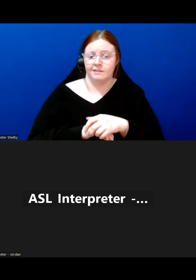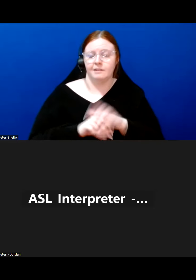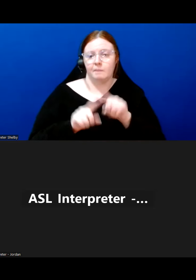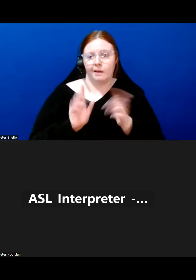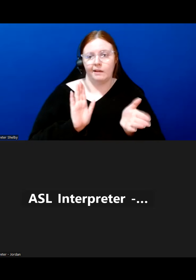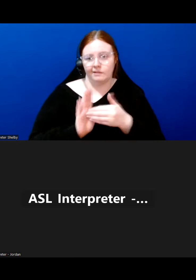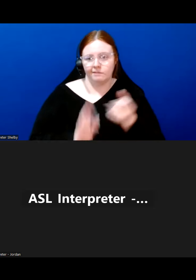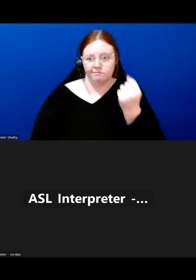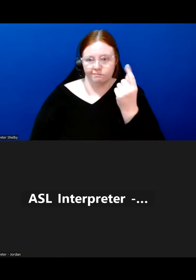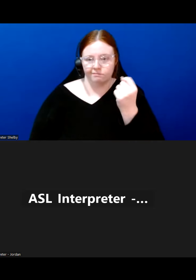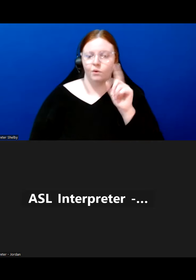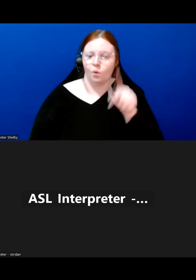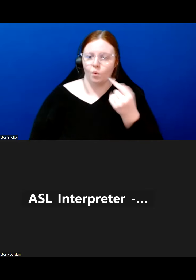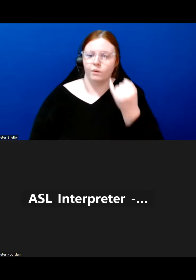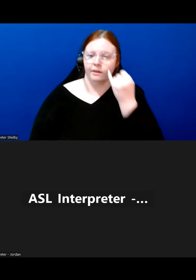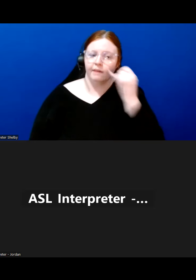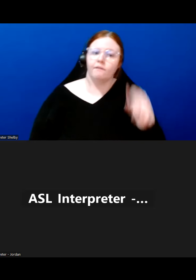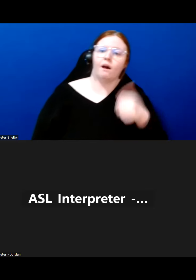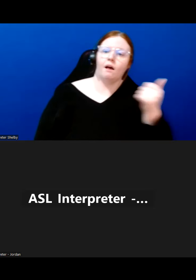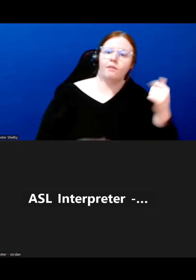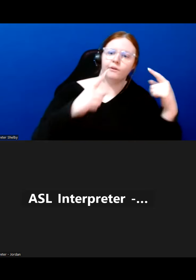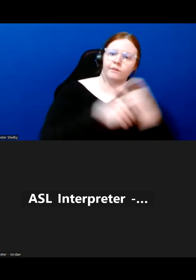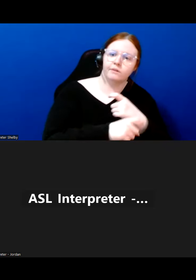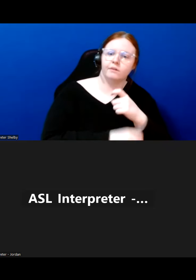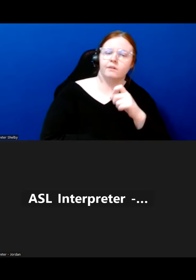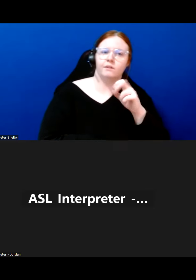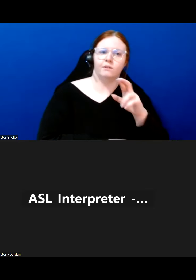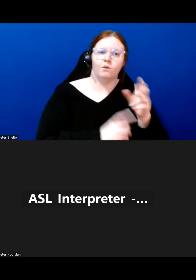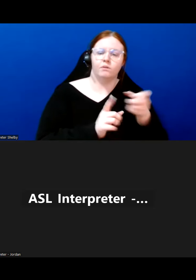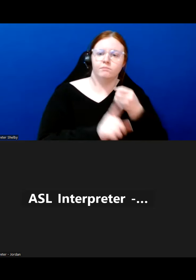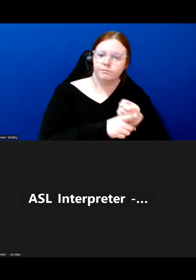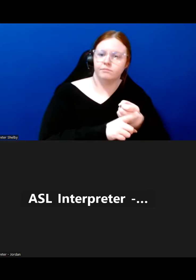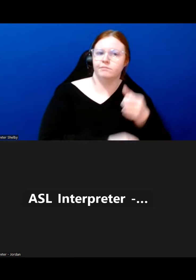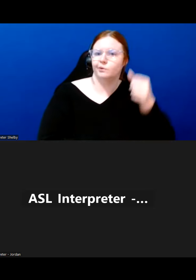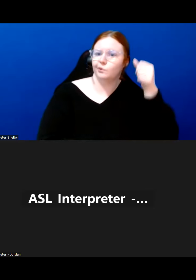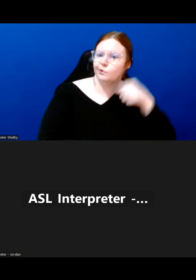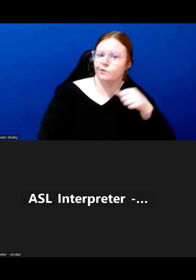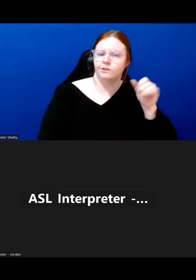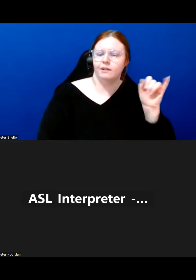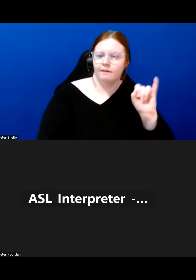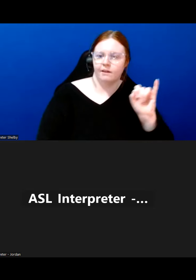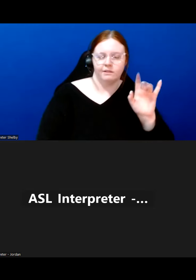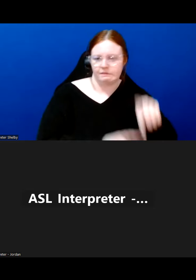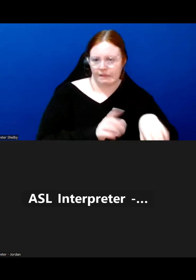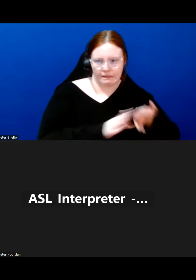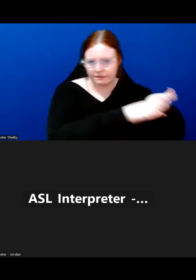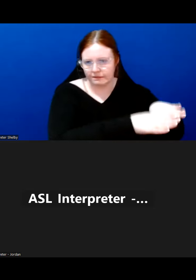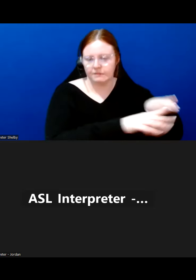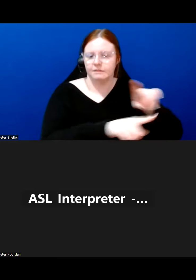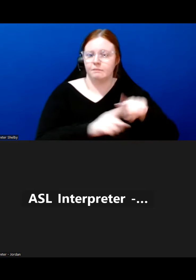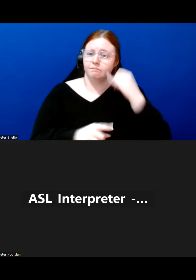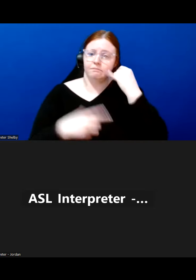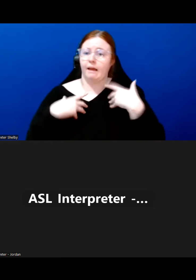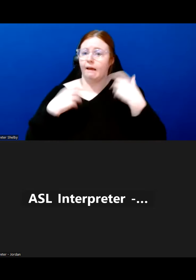had perforations or issues with surgeries, ear infections, you do want to make sure, before you